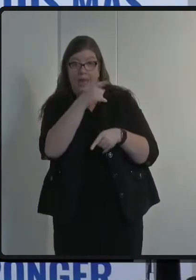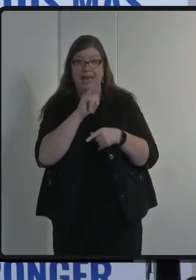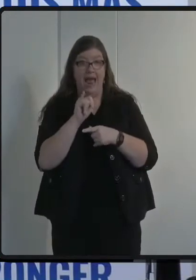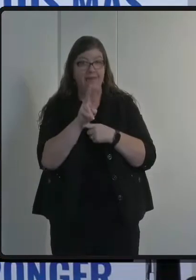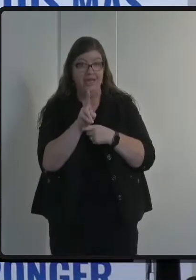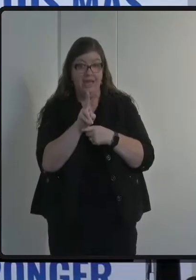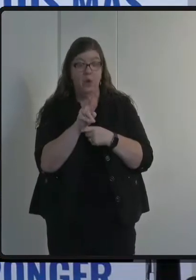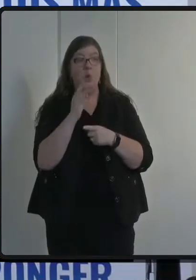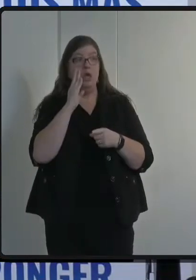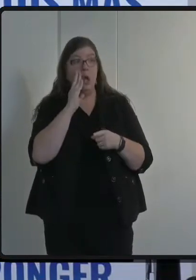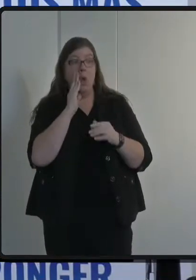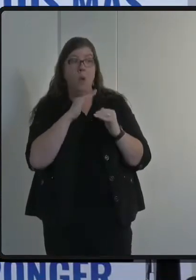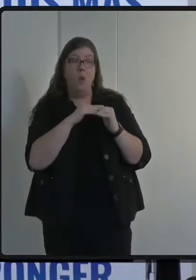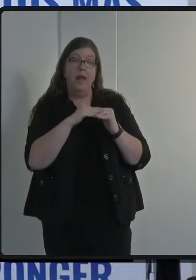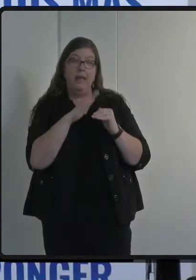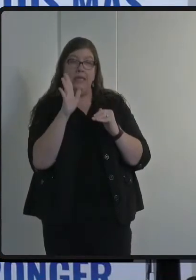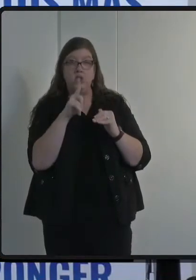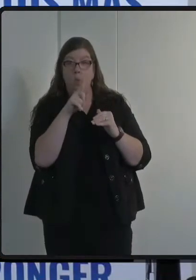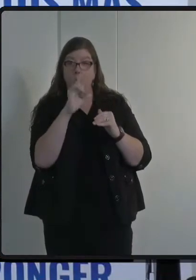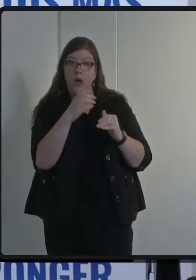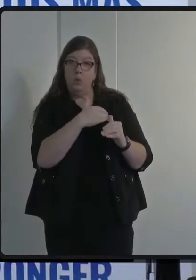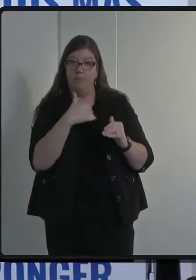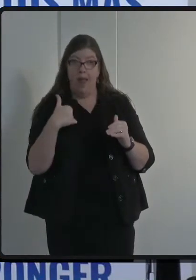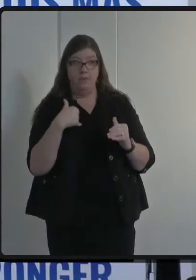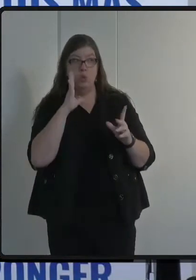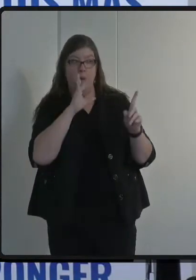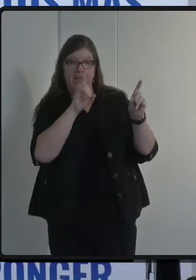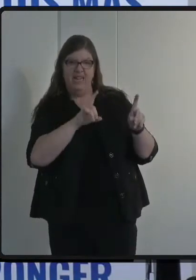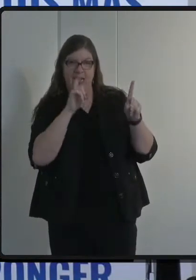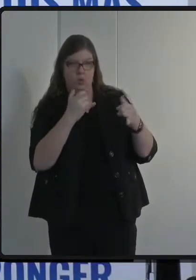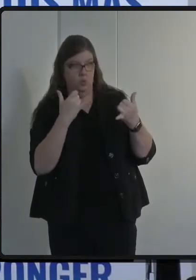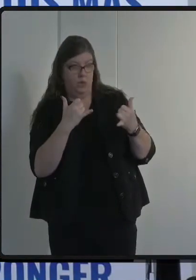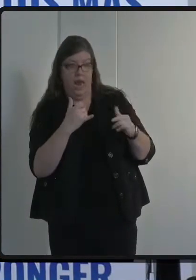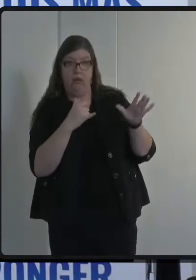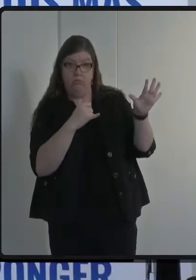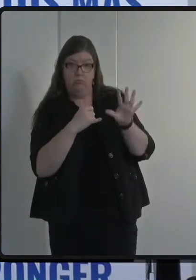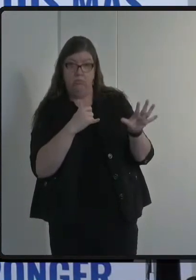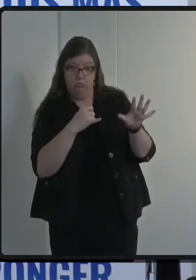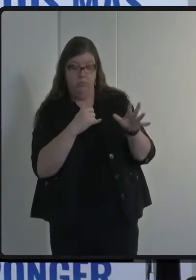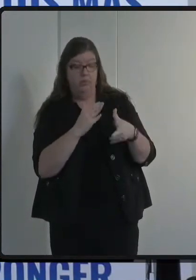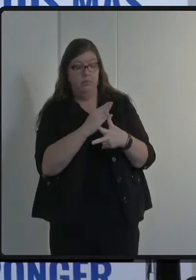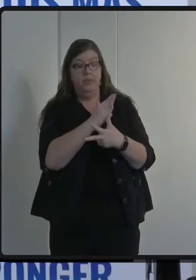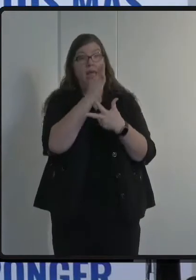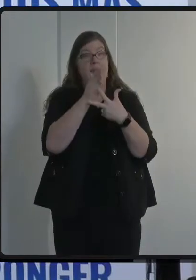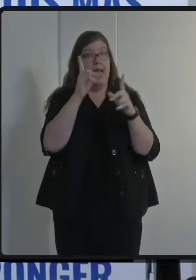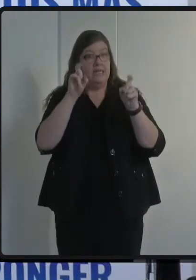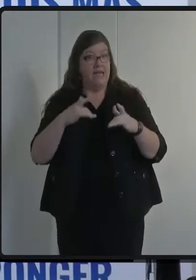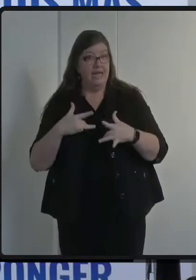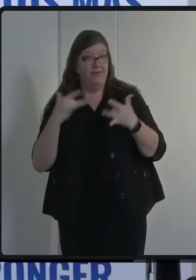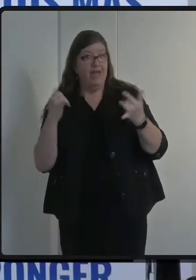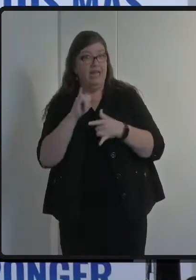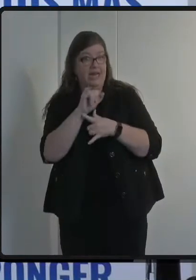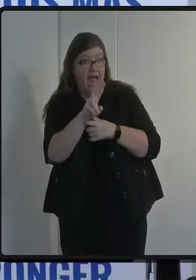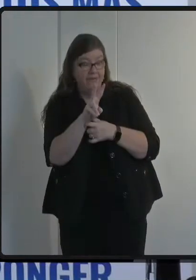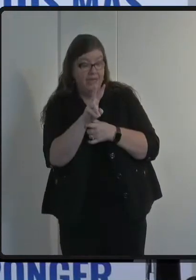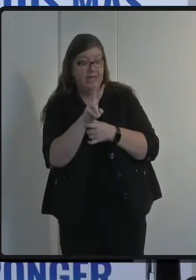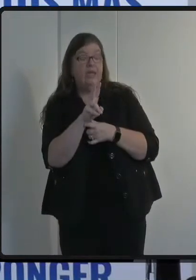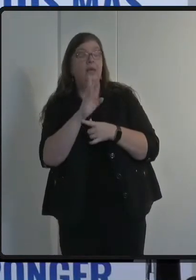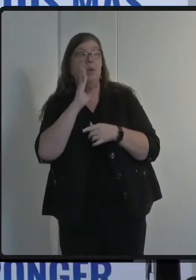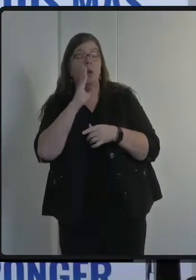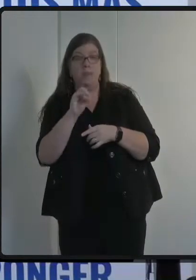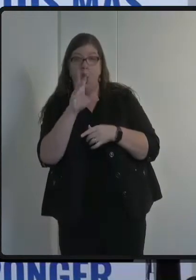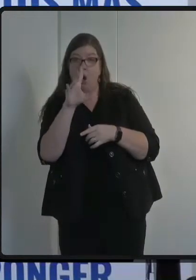know that at least 100 community members will be tested today. Our next testing events in IV will be